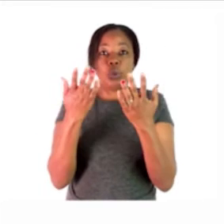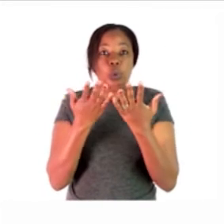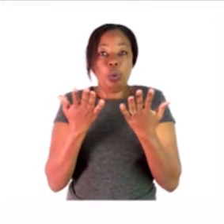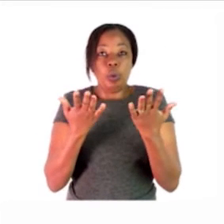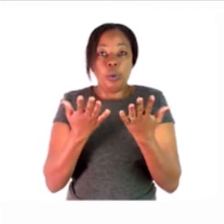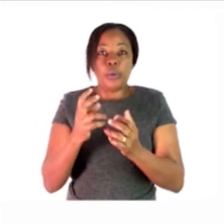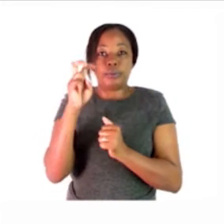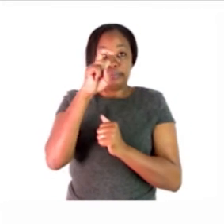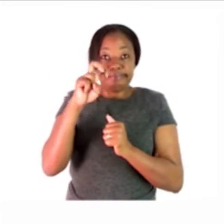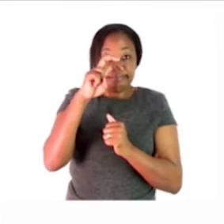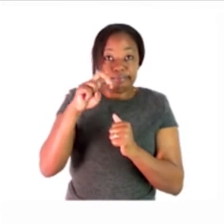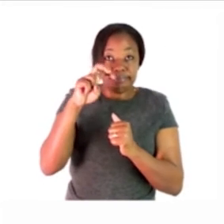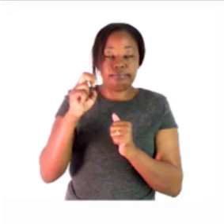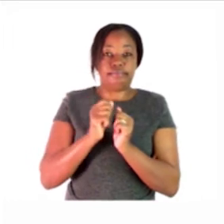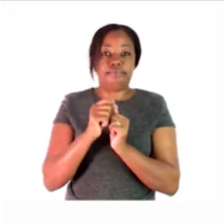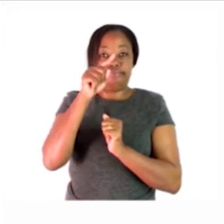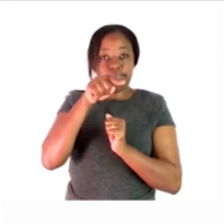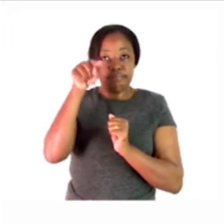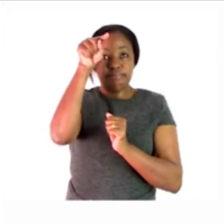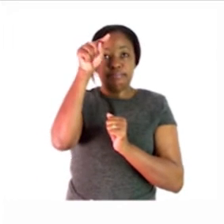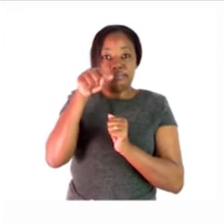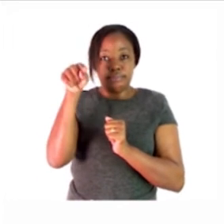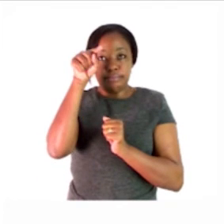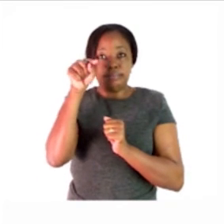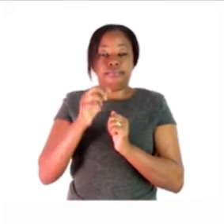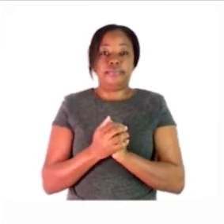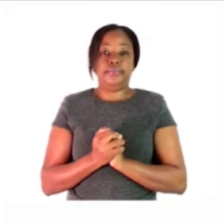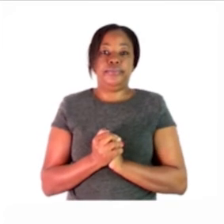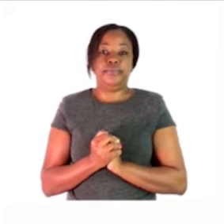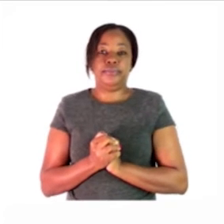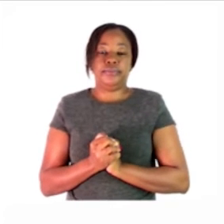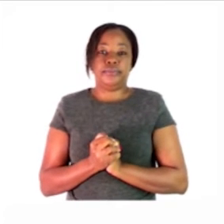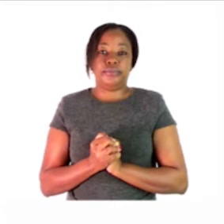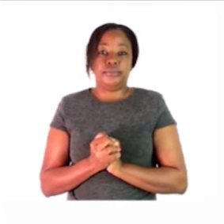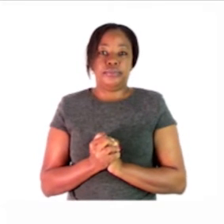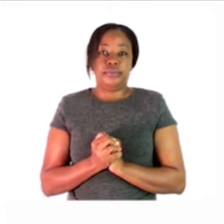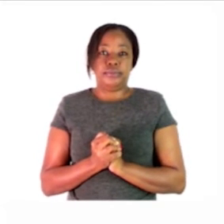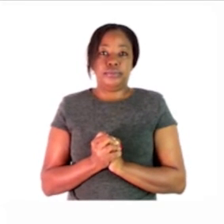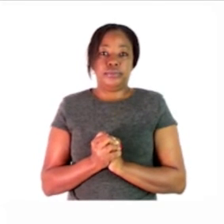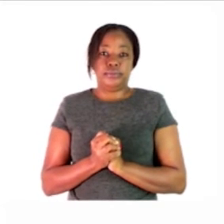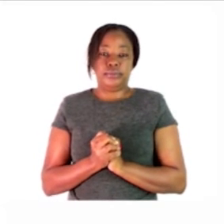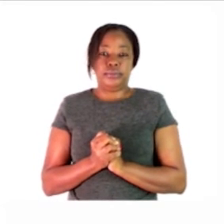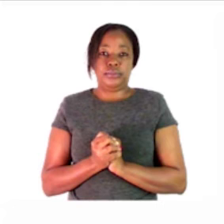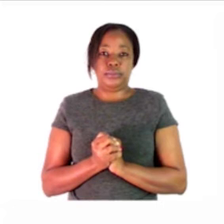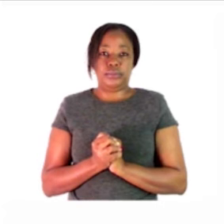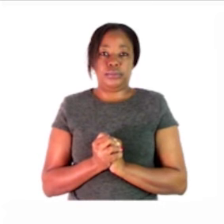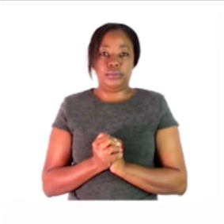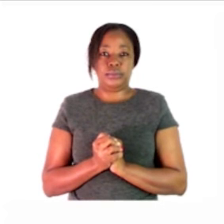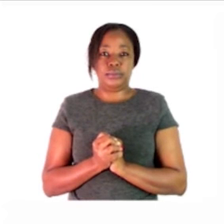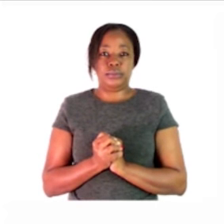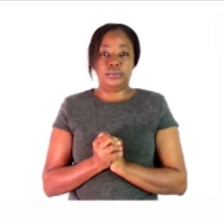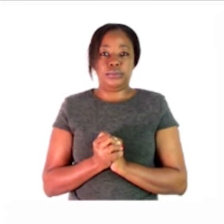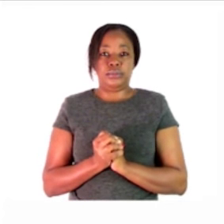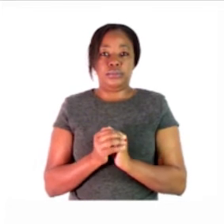I'll check with you. That was a quick one, grade 2s. We are not yet done. Let's quickly go